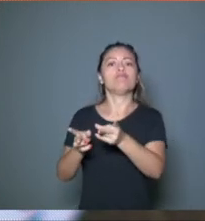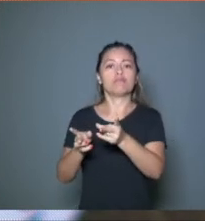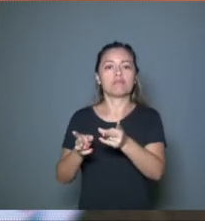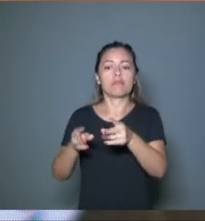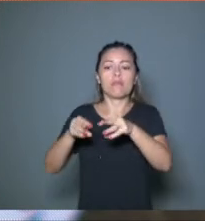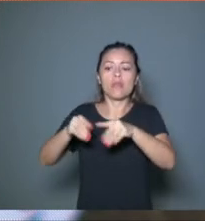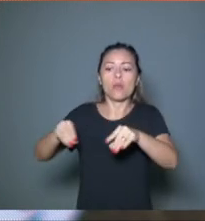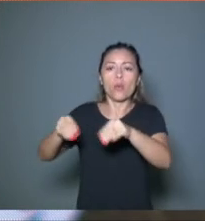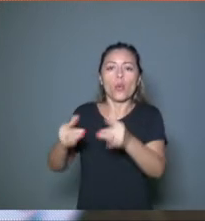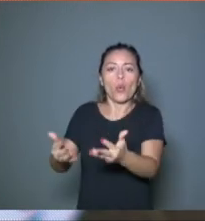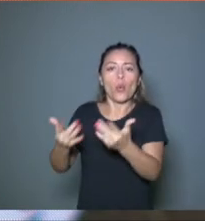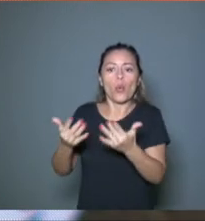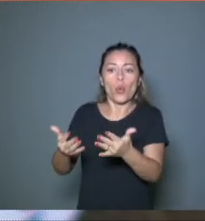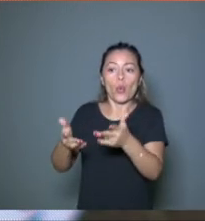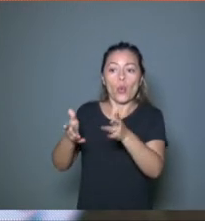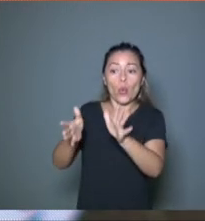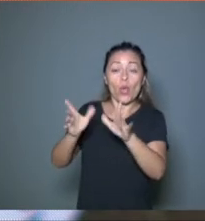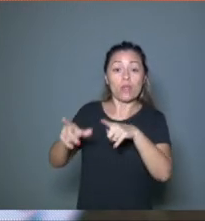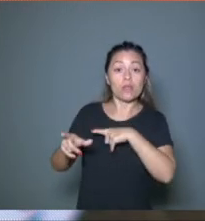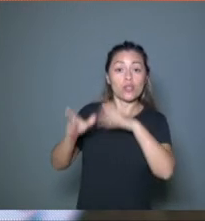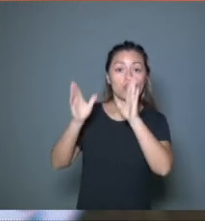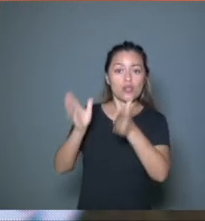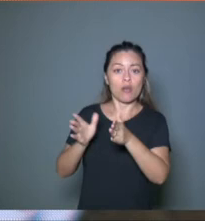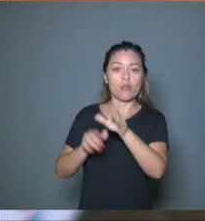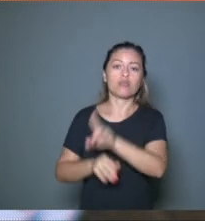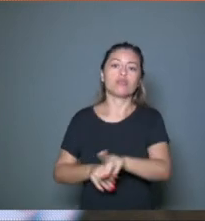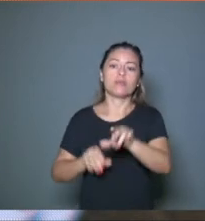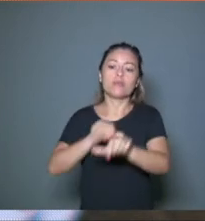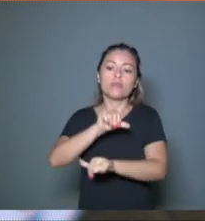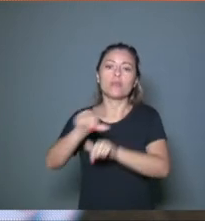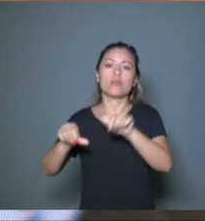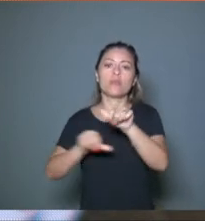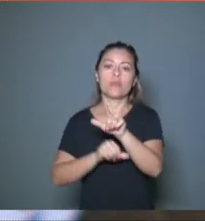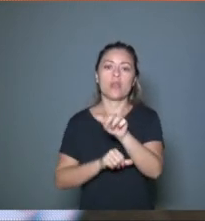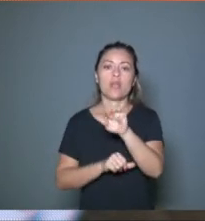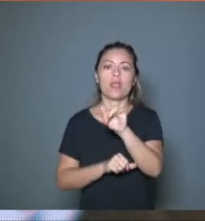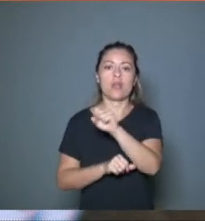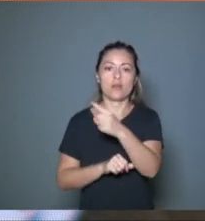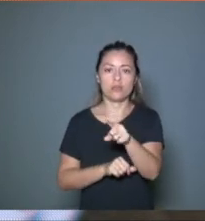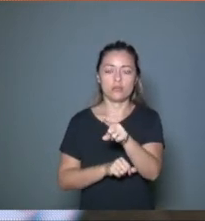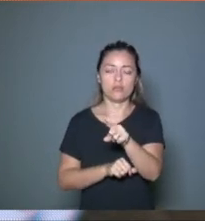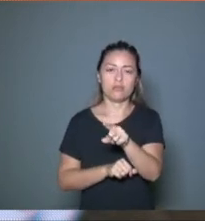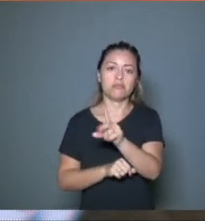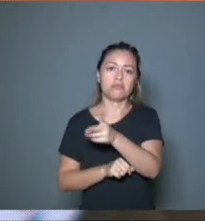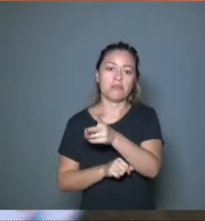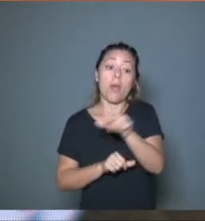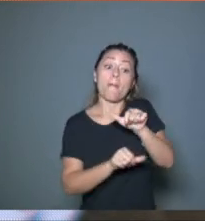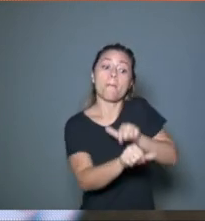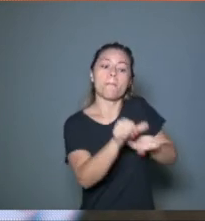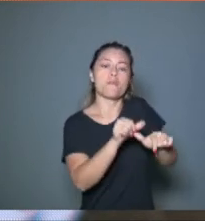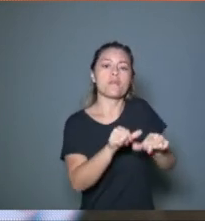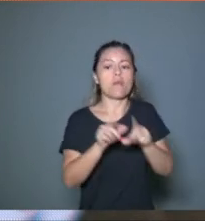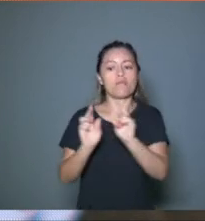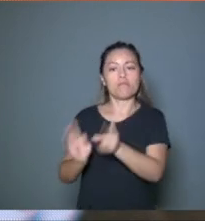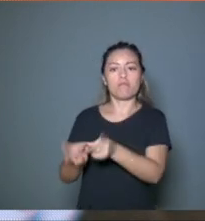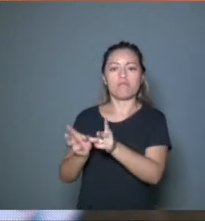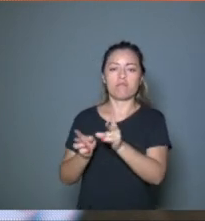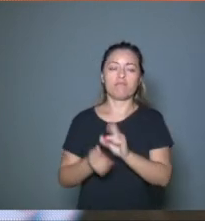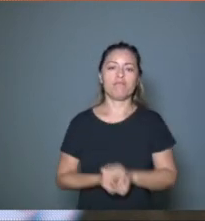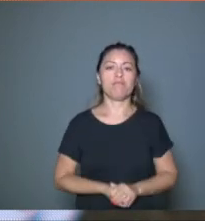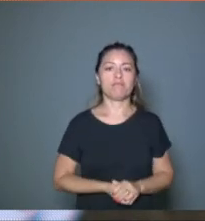We are going to be working in mature areas or pasture area that can be converted